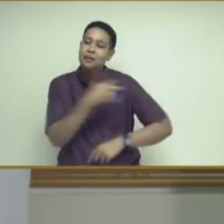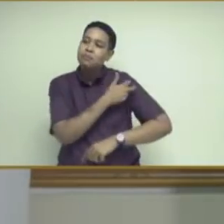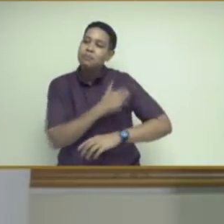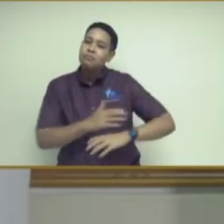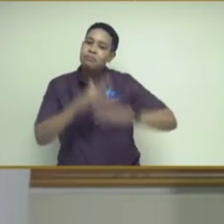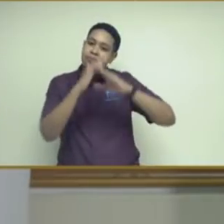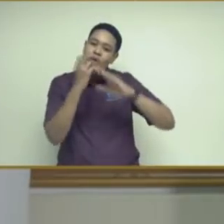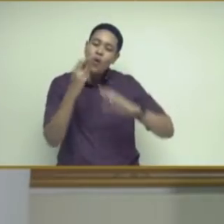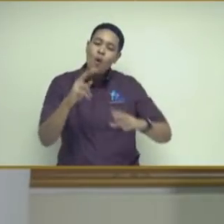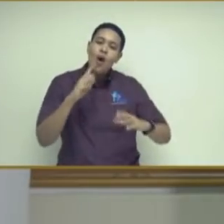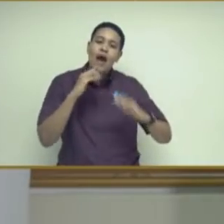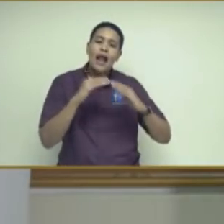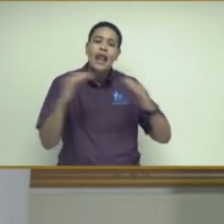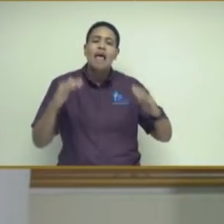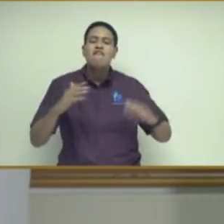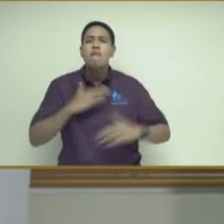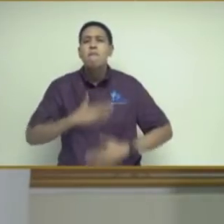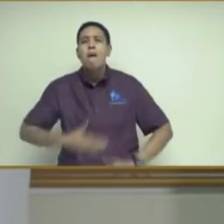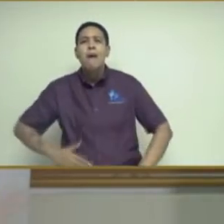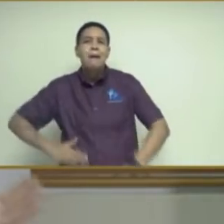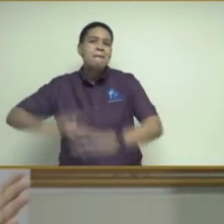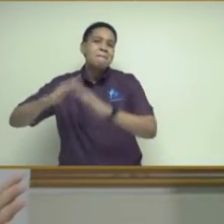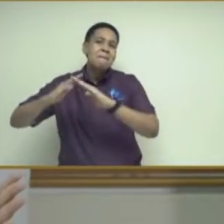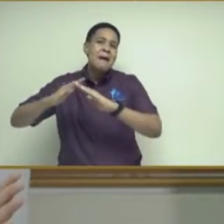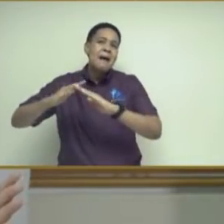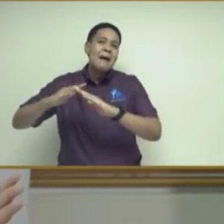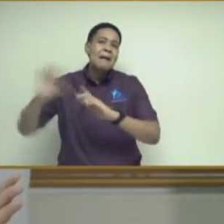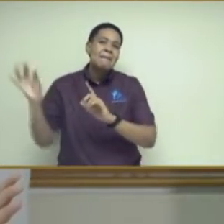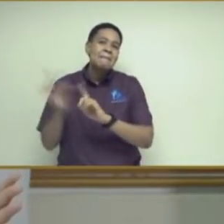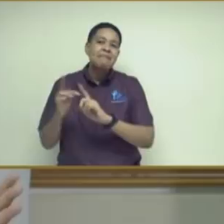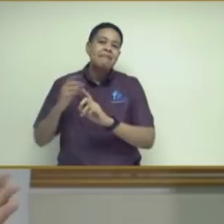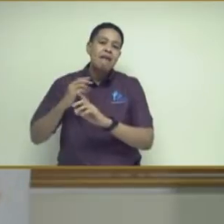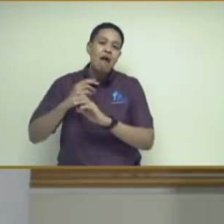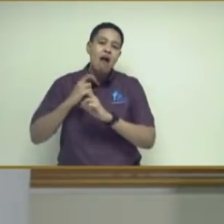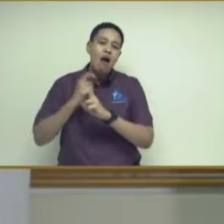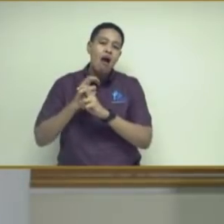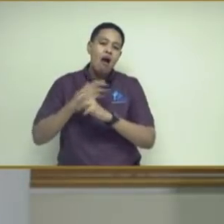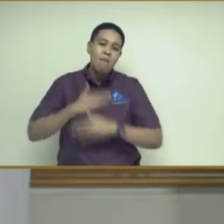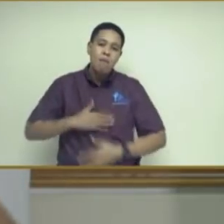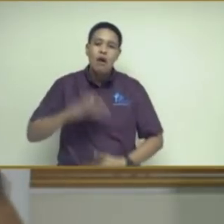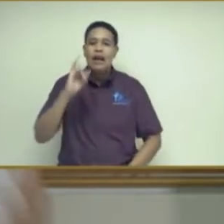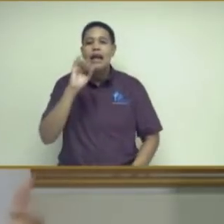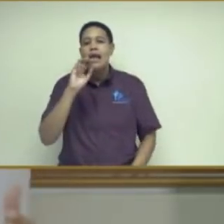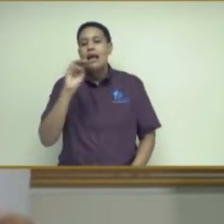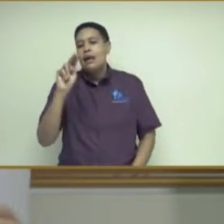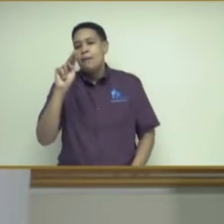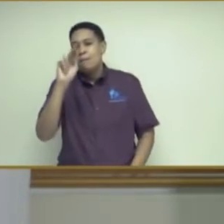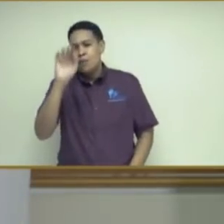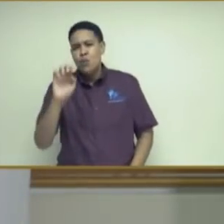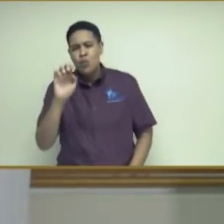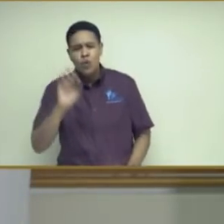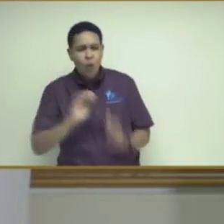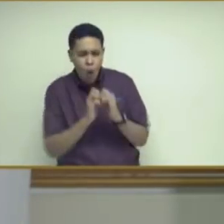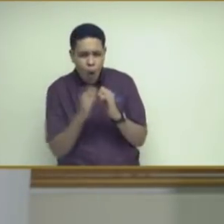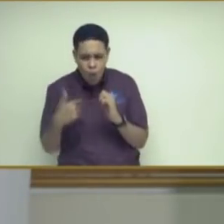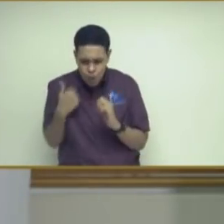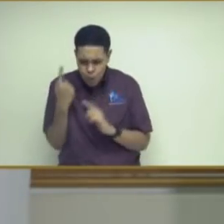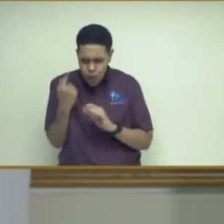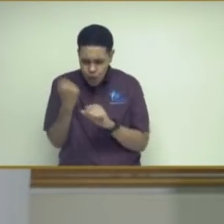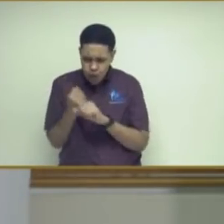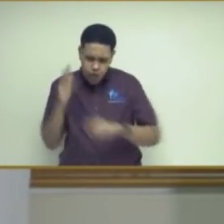or we get a level of immunity across the country that will minimize the risk. How do we, over the next year,